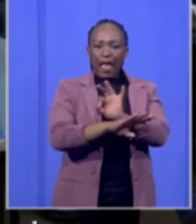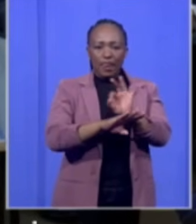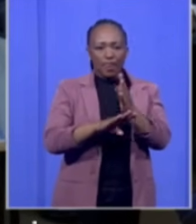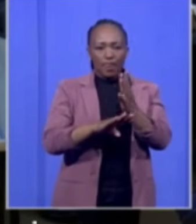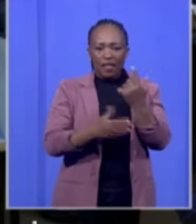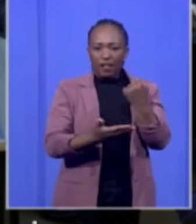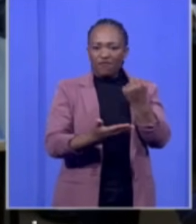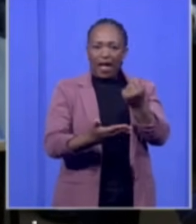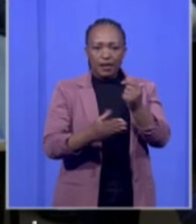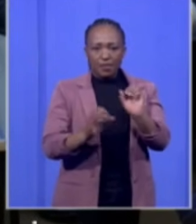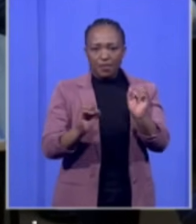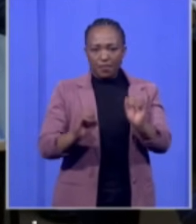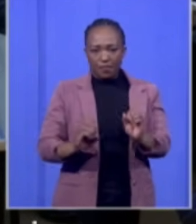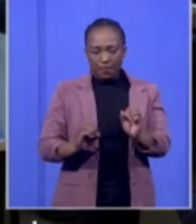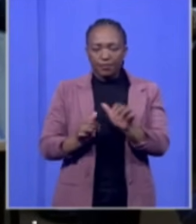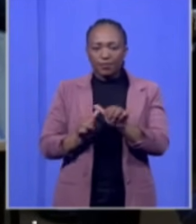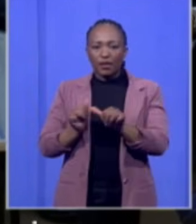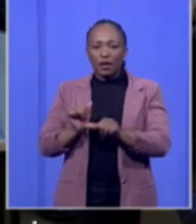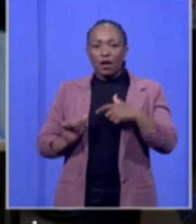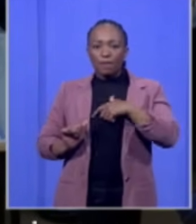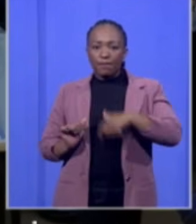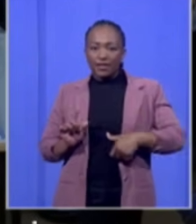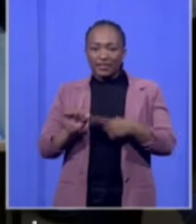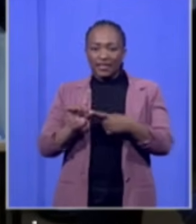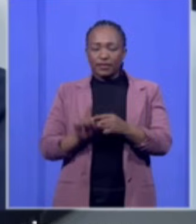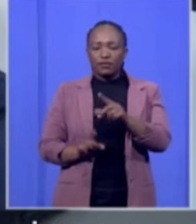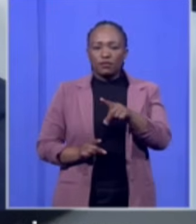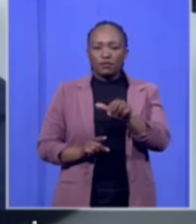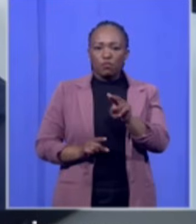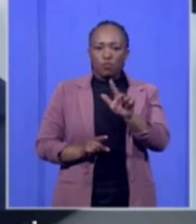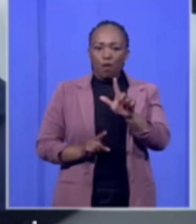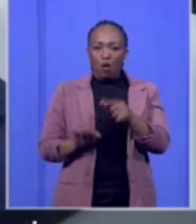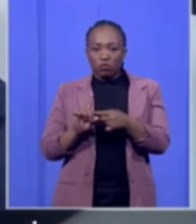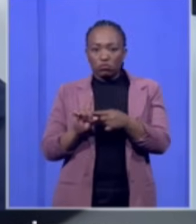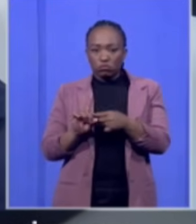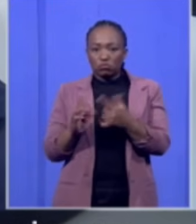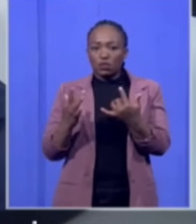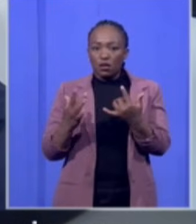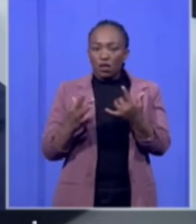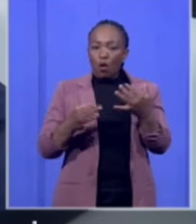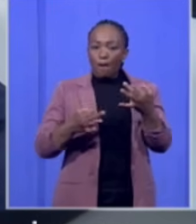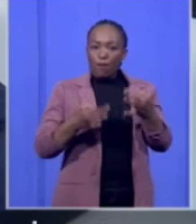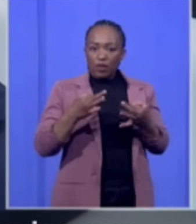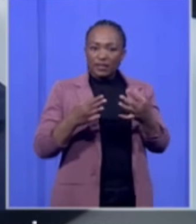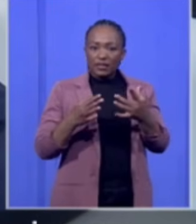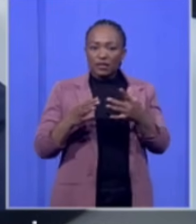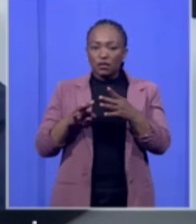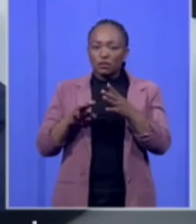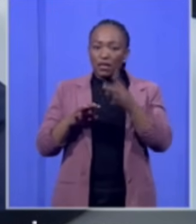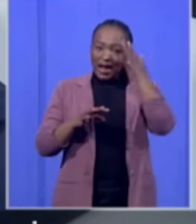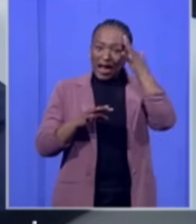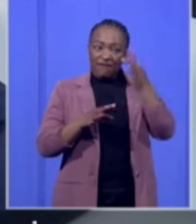Motlatsi wa Mopresidente Paul Mashatile o tshetleile puo ditherisanong tse mabapi le ntlafatso ya dipolotiki le tsamaiso mmusong.